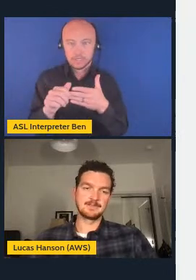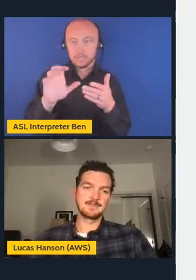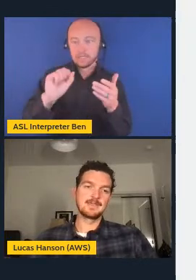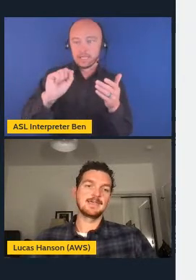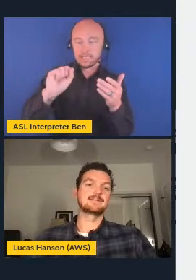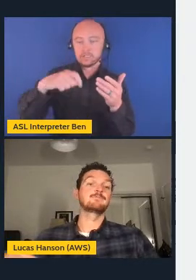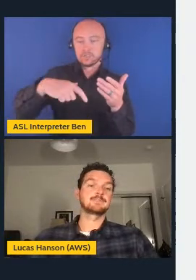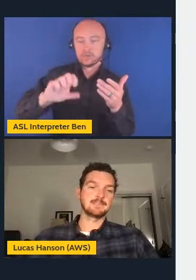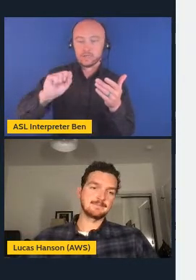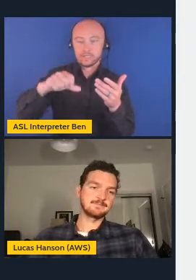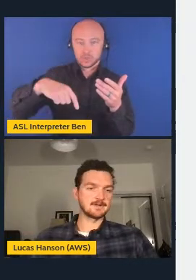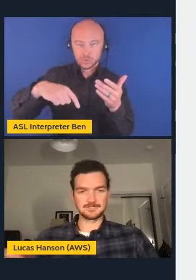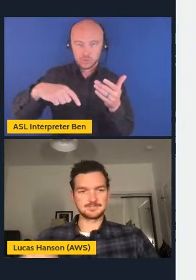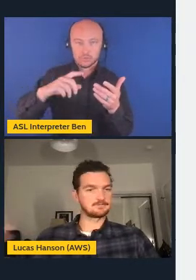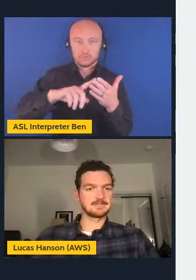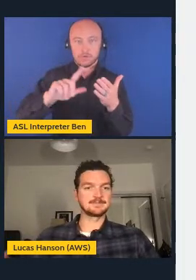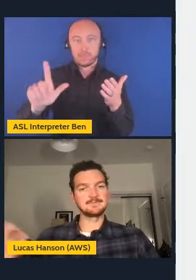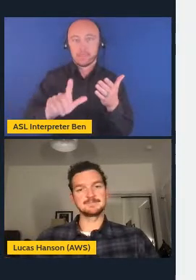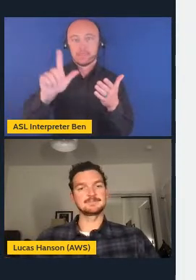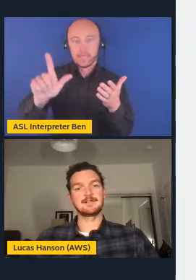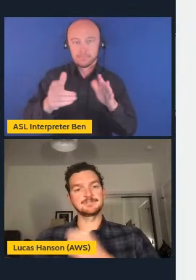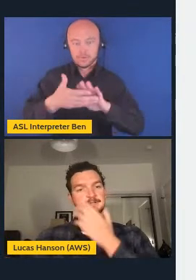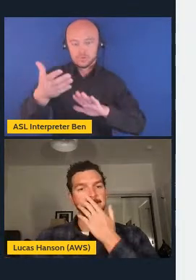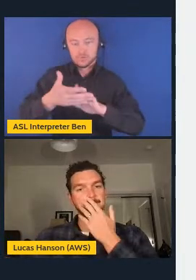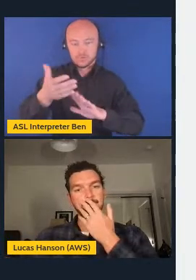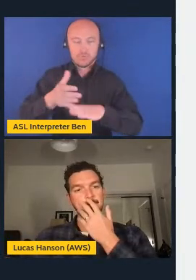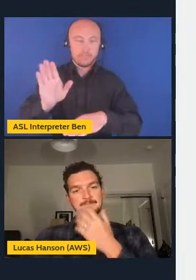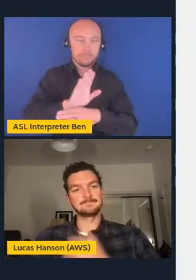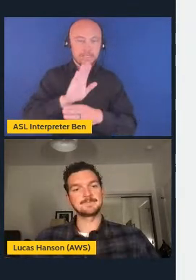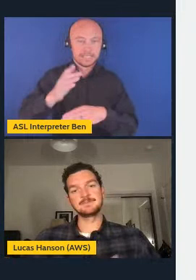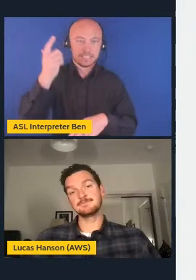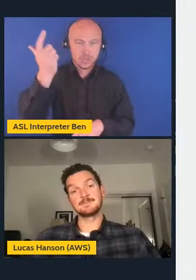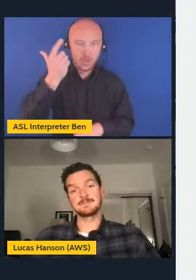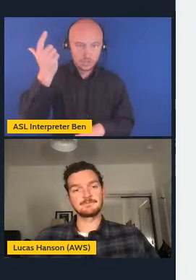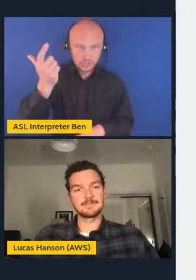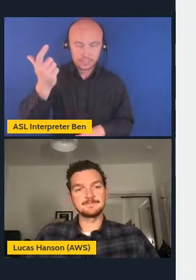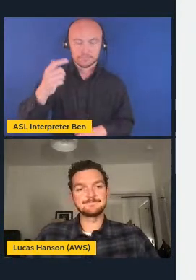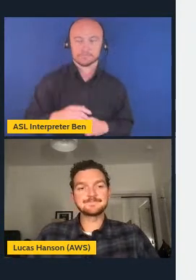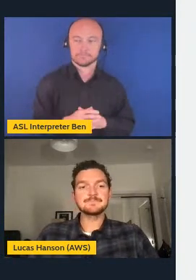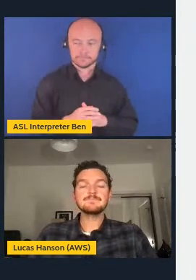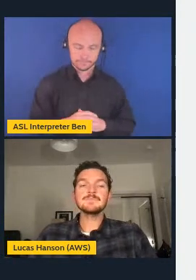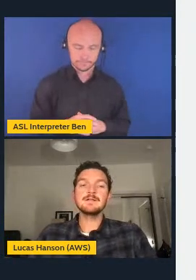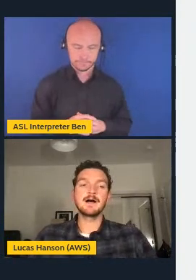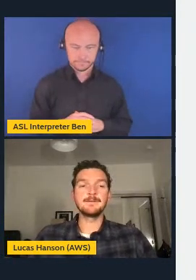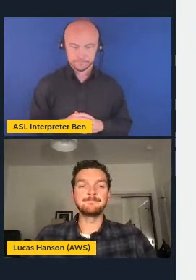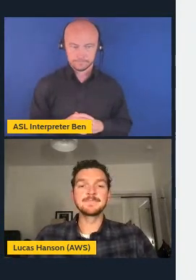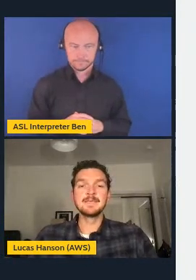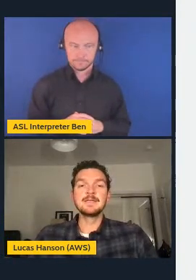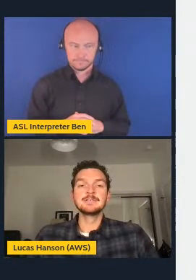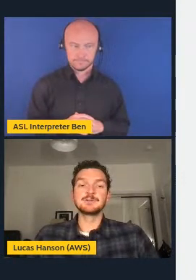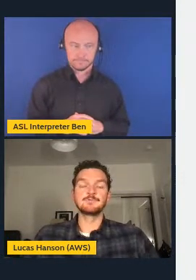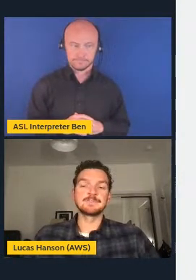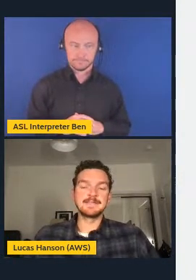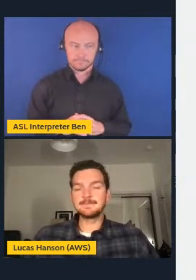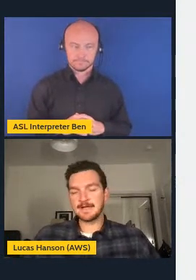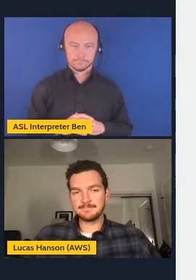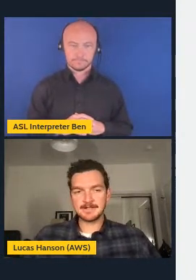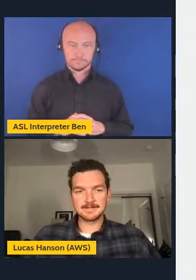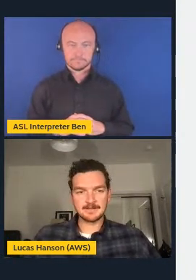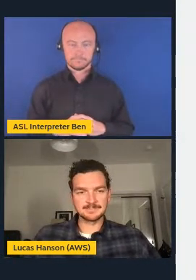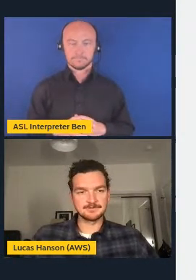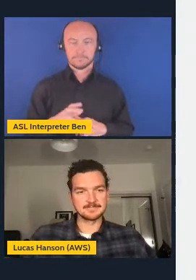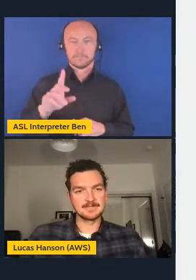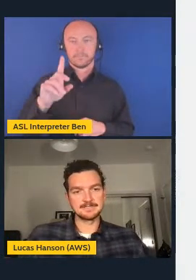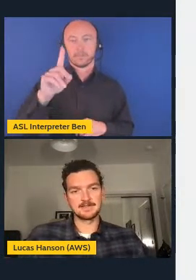queue, and I want the Lambda function to run some business logic and do something with it. So what the data